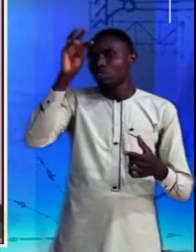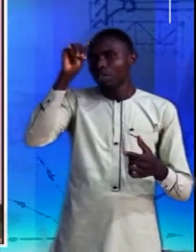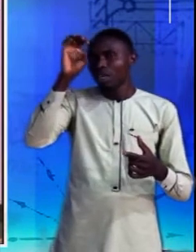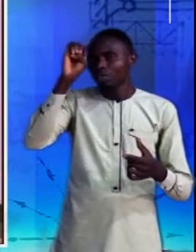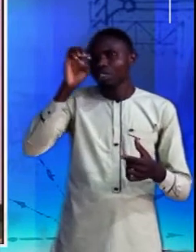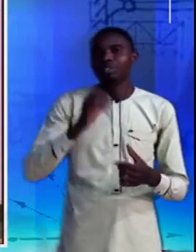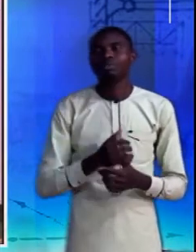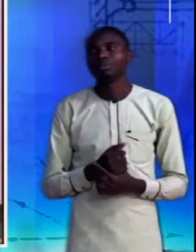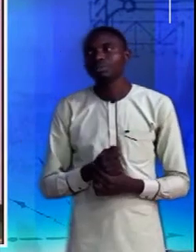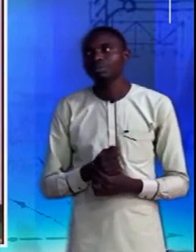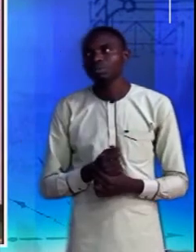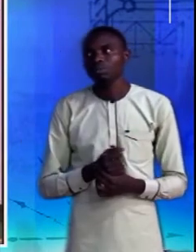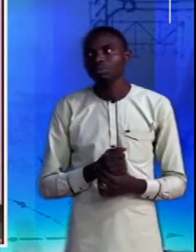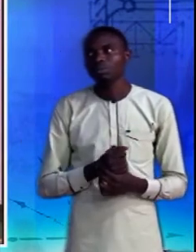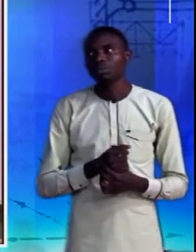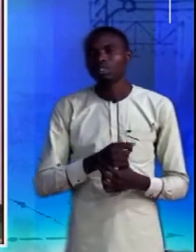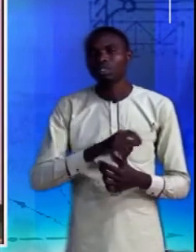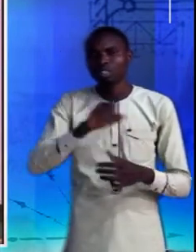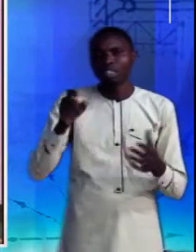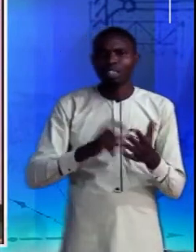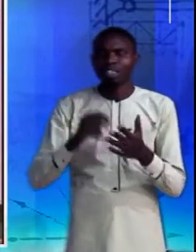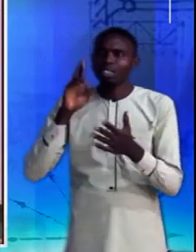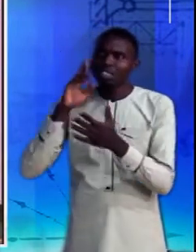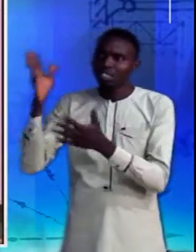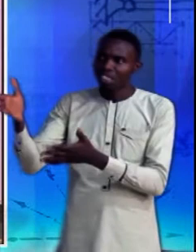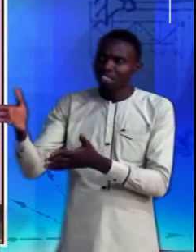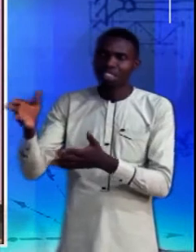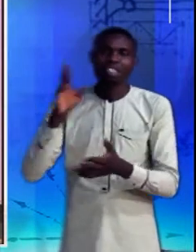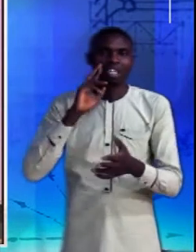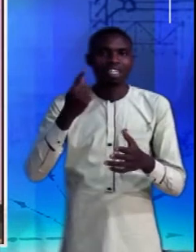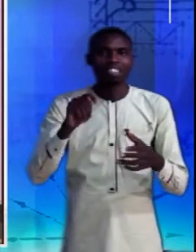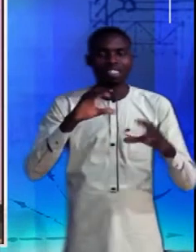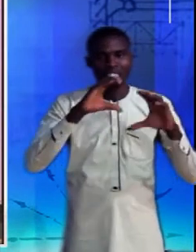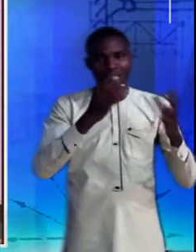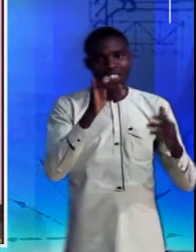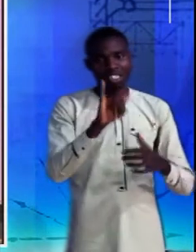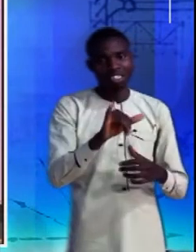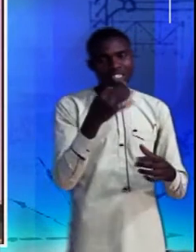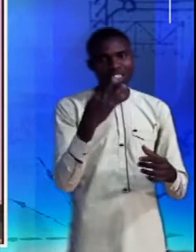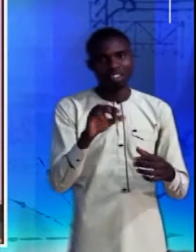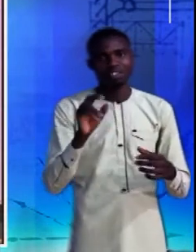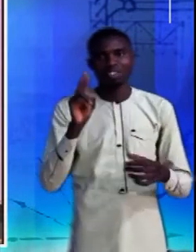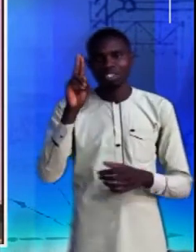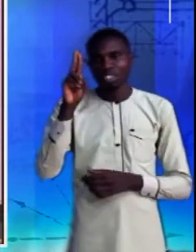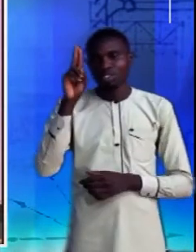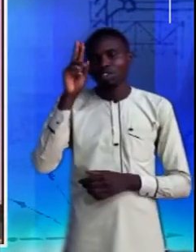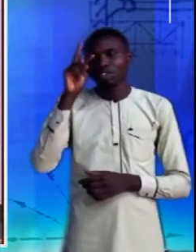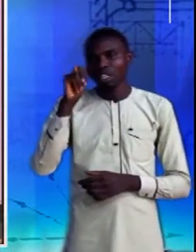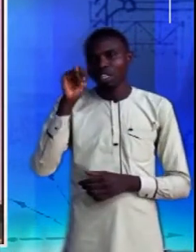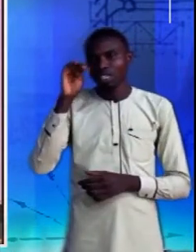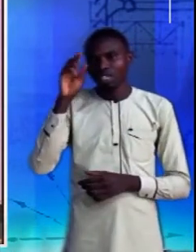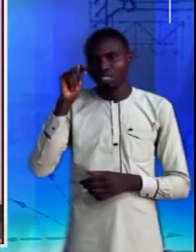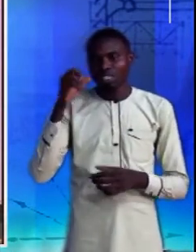classifications. We have what we call millisecond, we have decisecond,